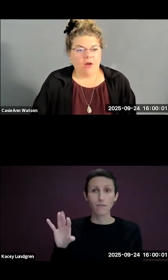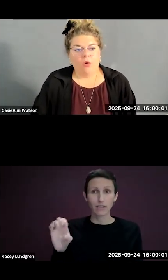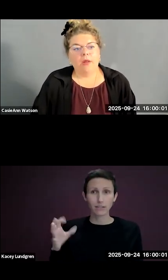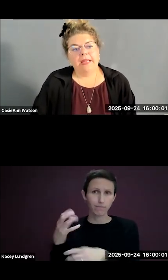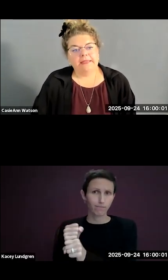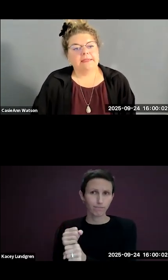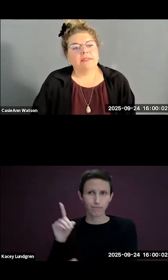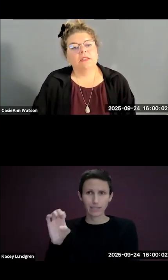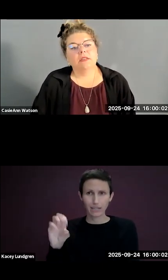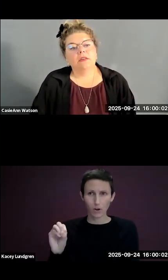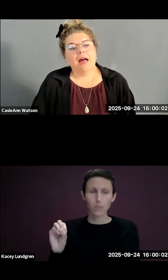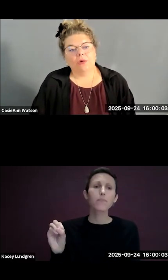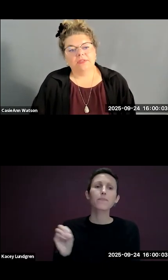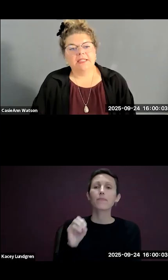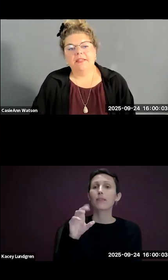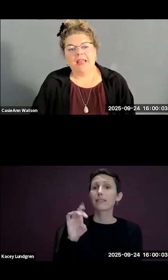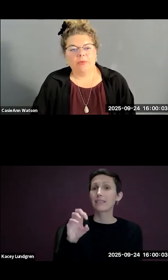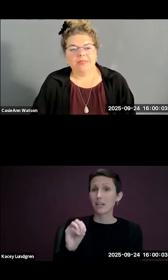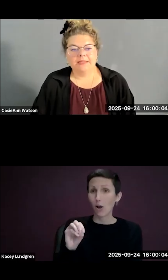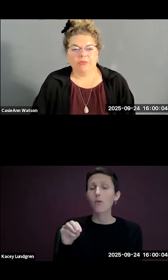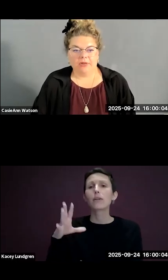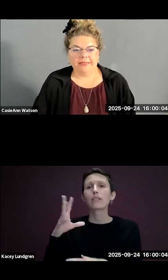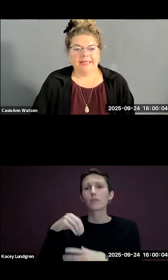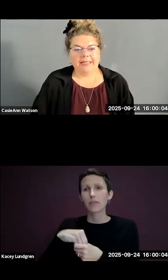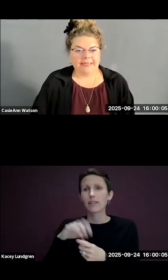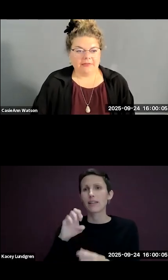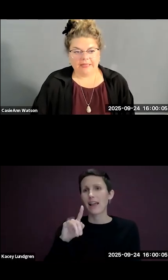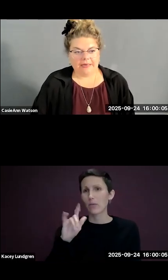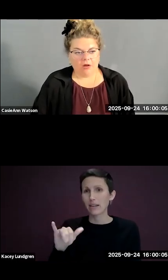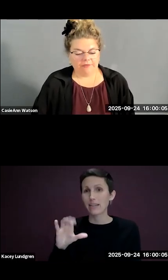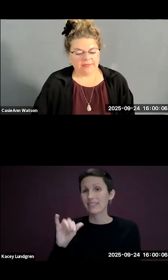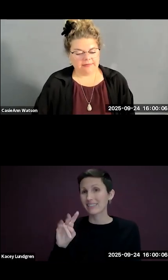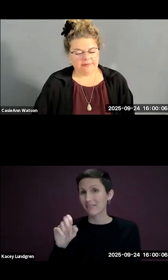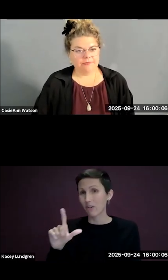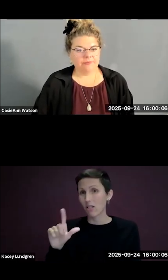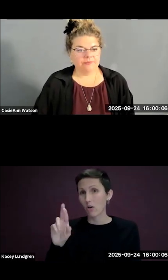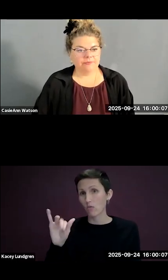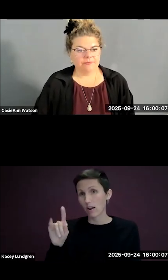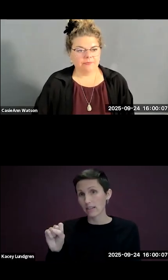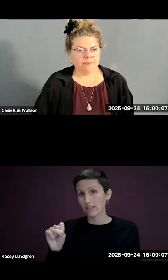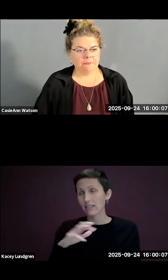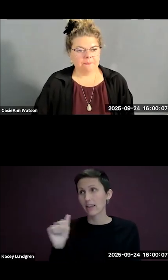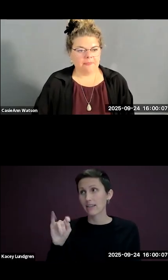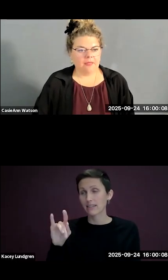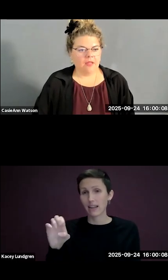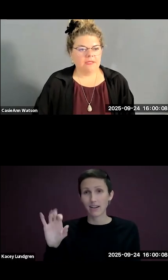which the DEO is housed in the Equity, Civil Rights, and Title IX office.